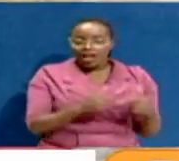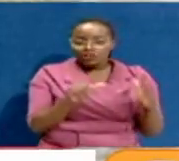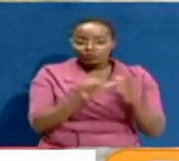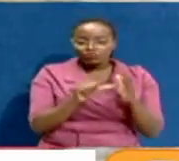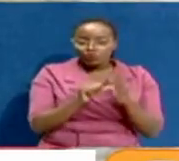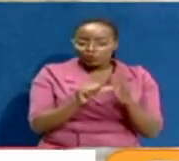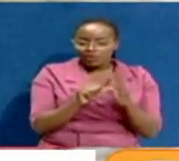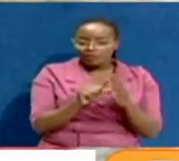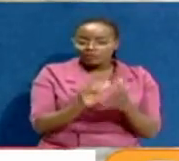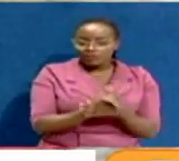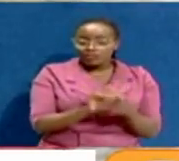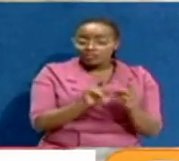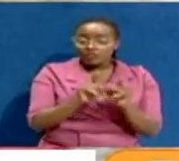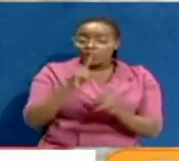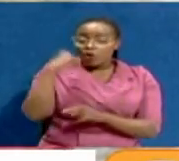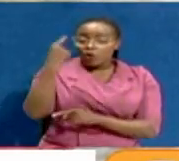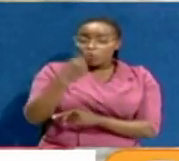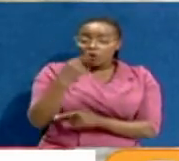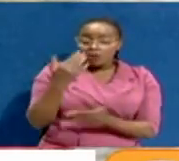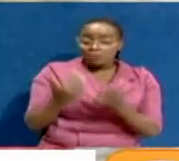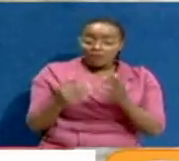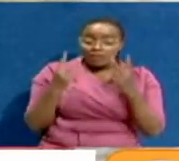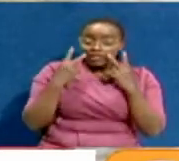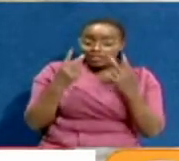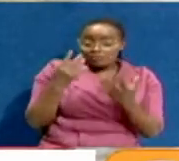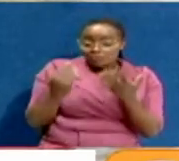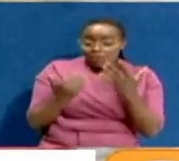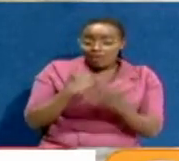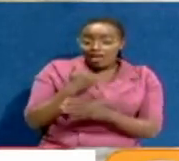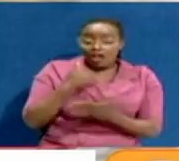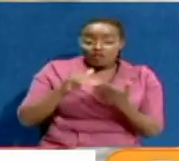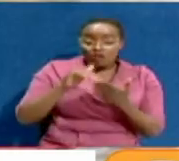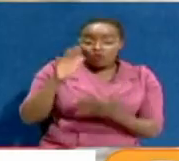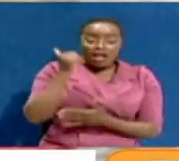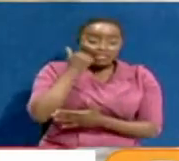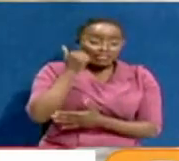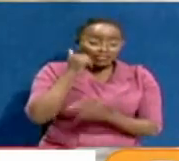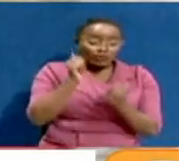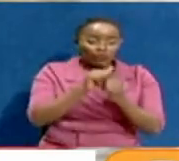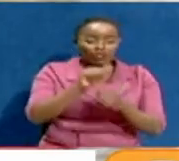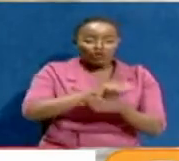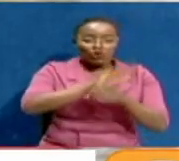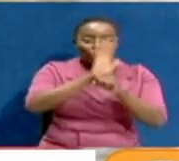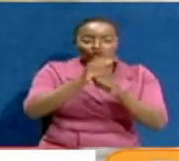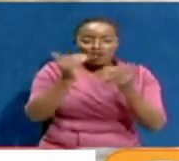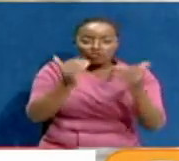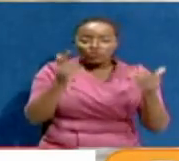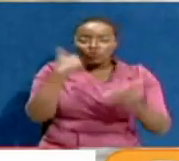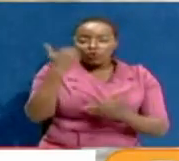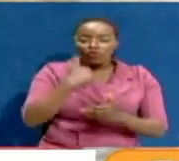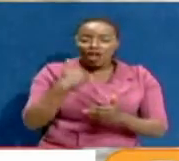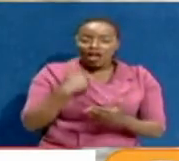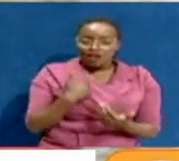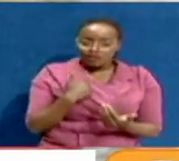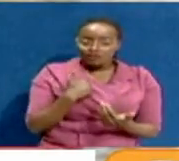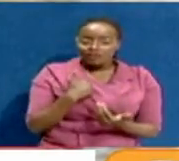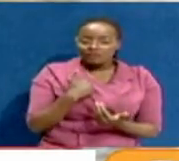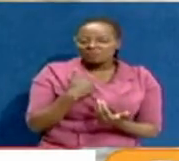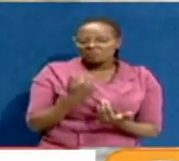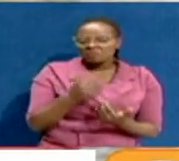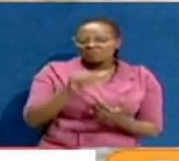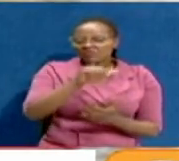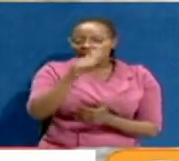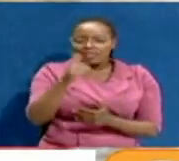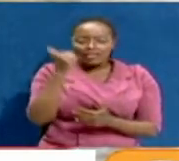for example, are the ones we've mainly seen get most sick with COVID. So children who have significant